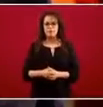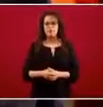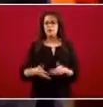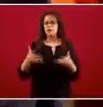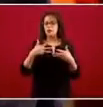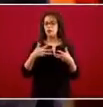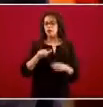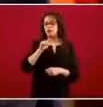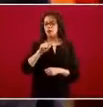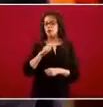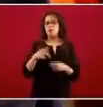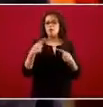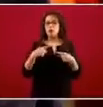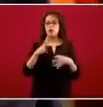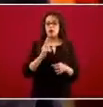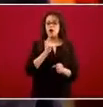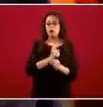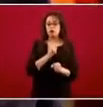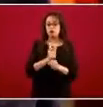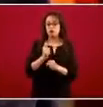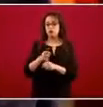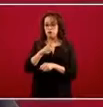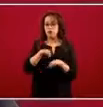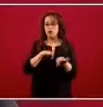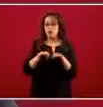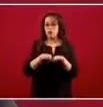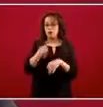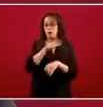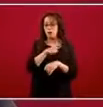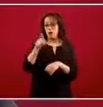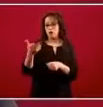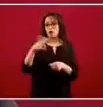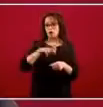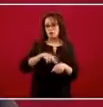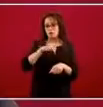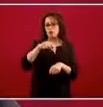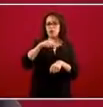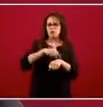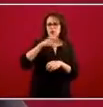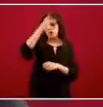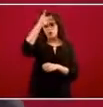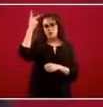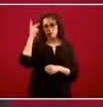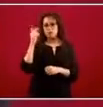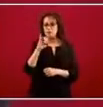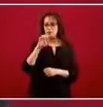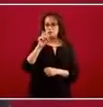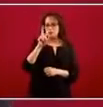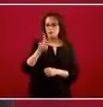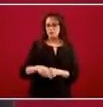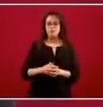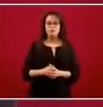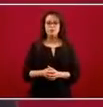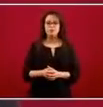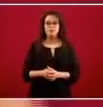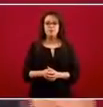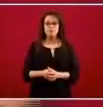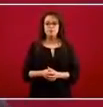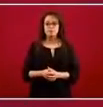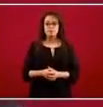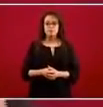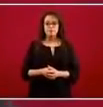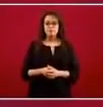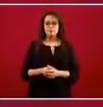As we speak, there are 17 cases of health sector workers that have been identified